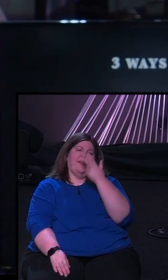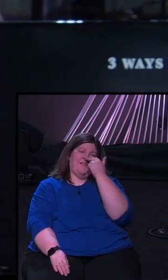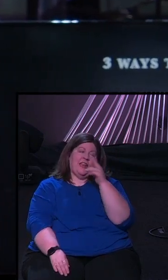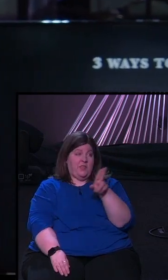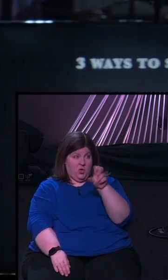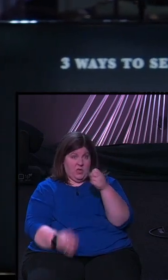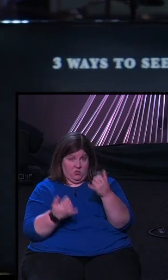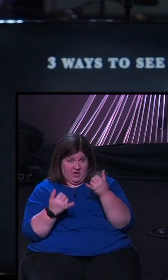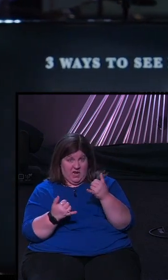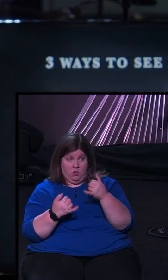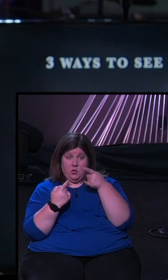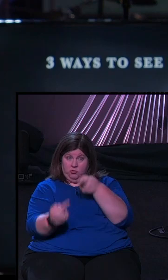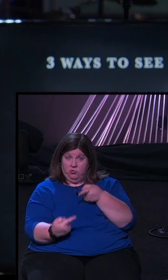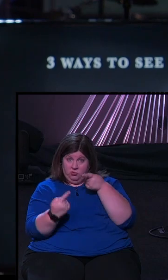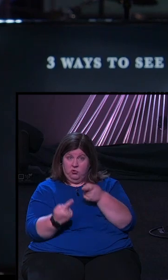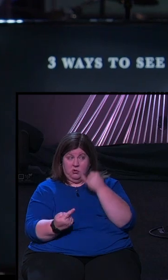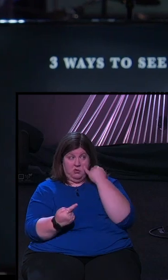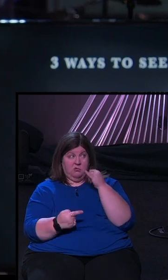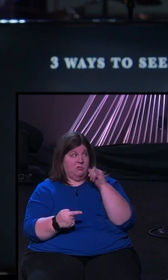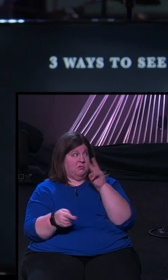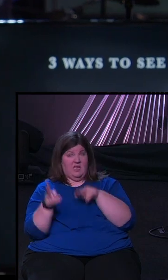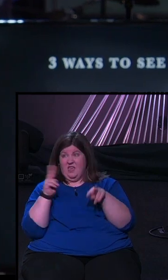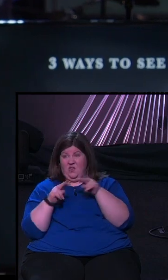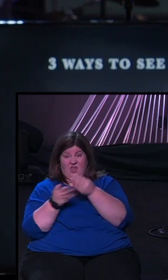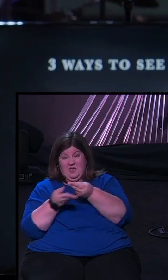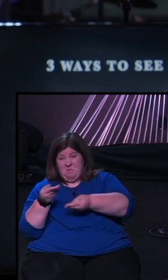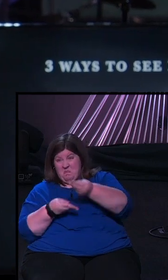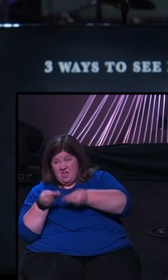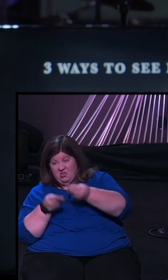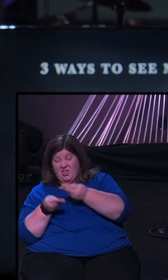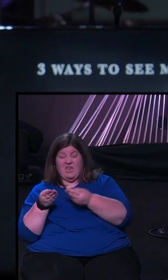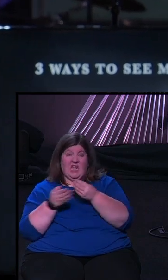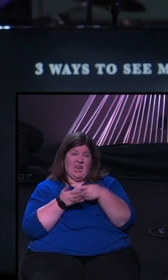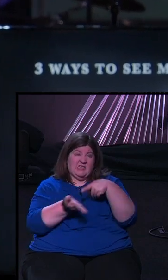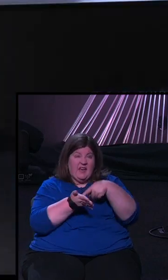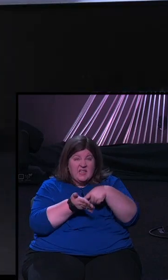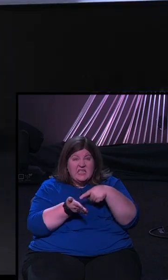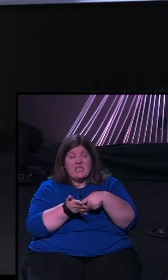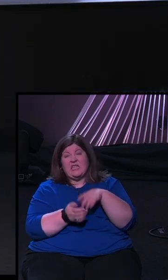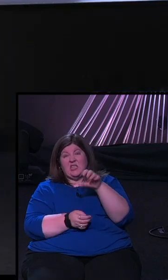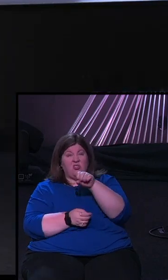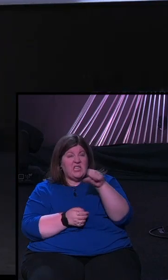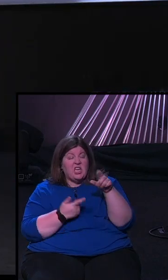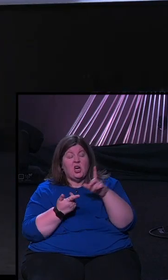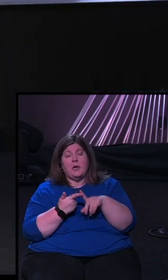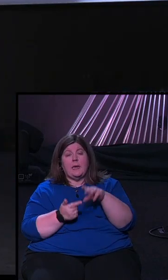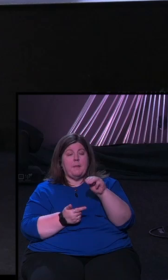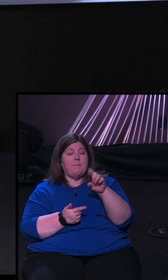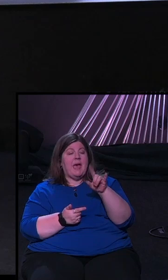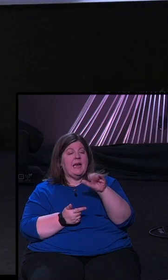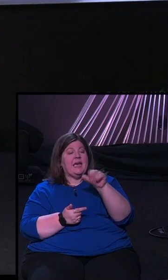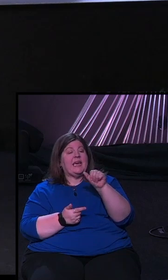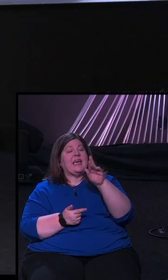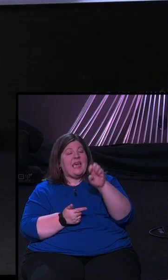now, one of the areas of struggle, if you look at our budget and deficits and Social Security and Medicare and Medicaid and all of that, do you know